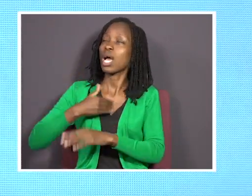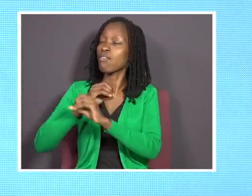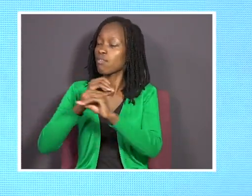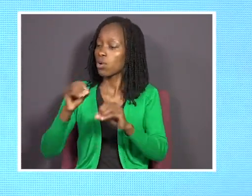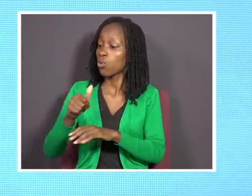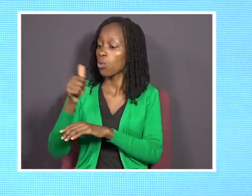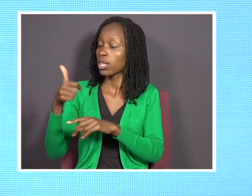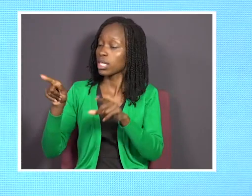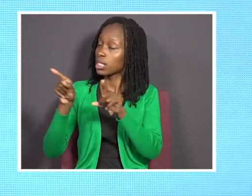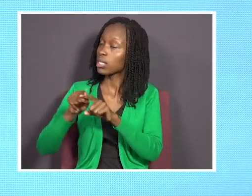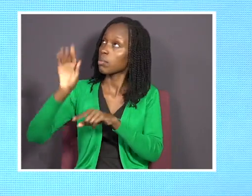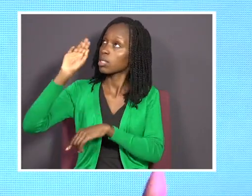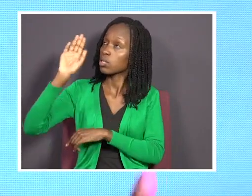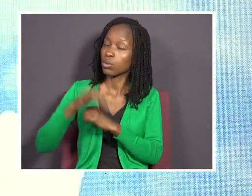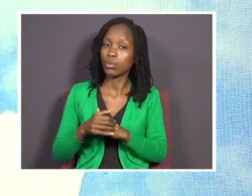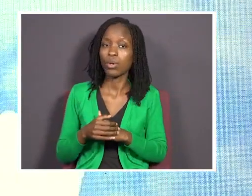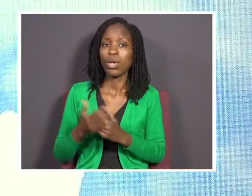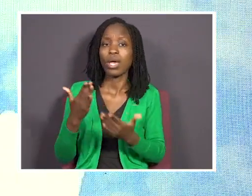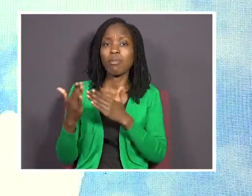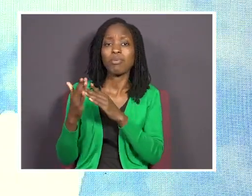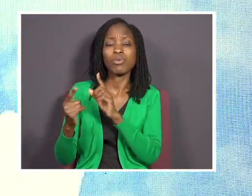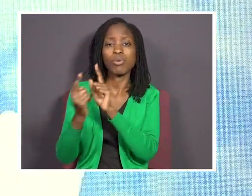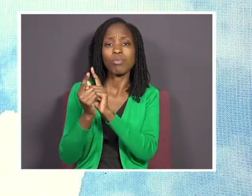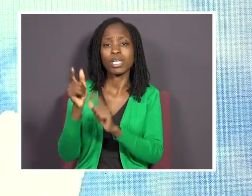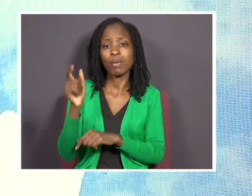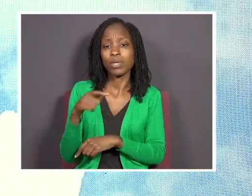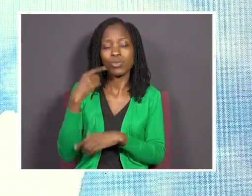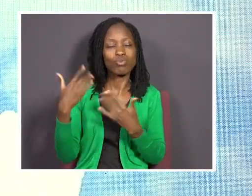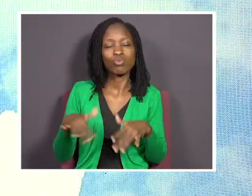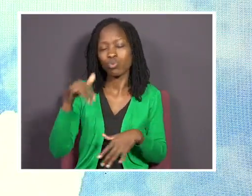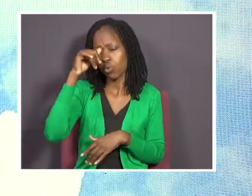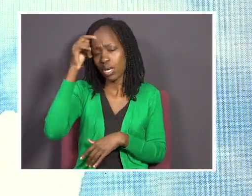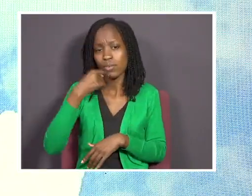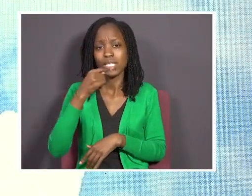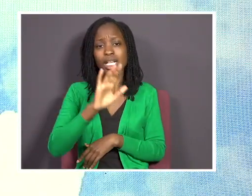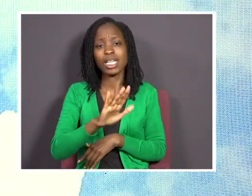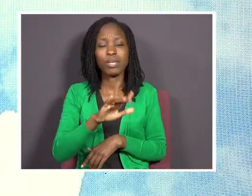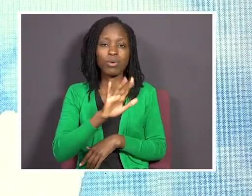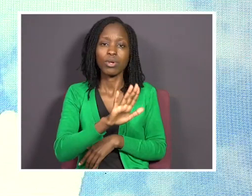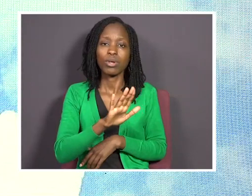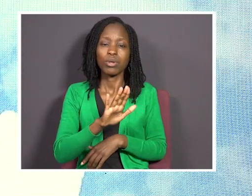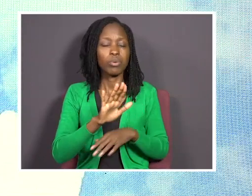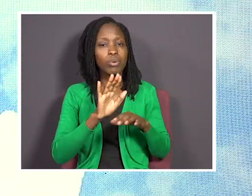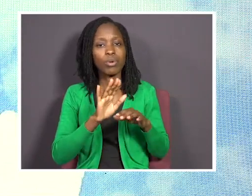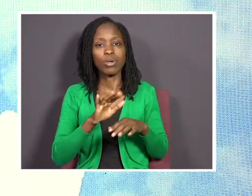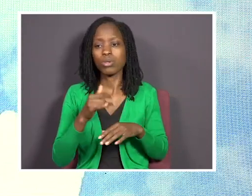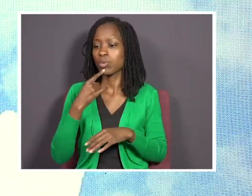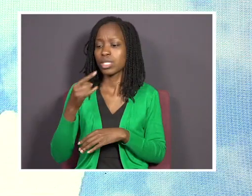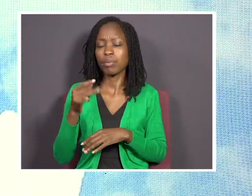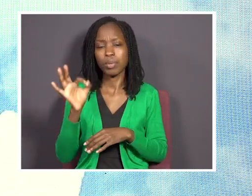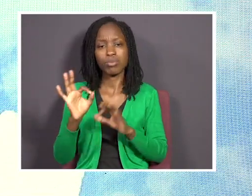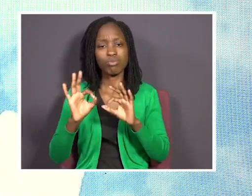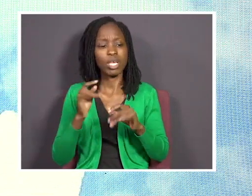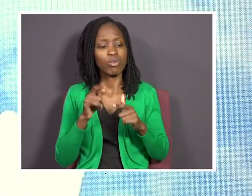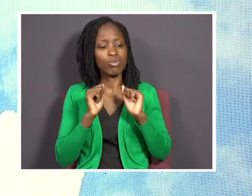other like you. Maybe you meet somebody who is very smart and you tell them, you look the part. Your